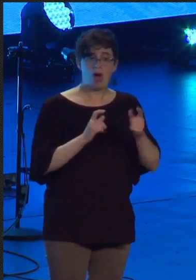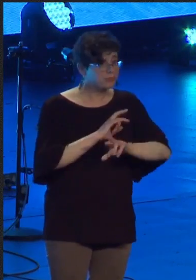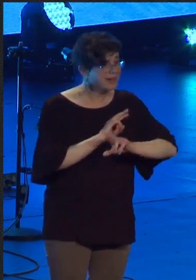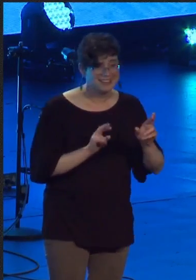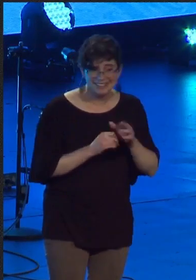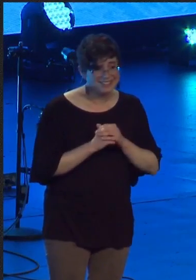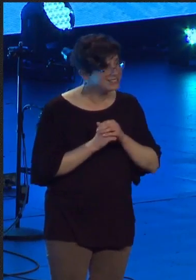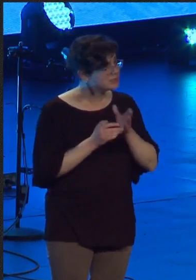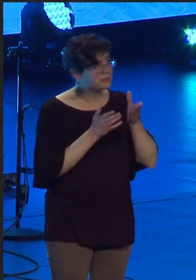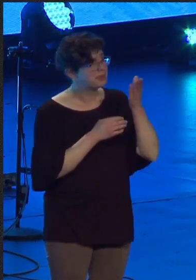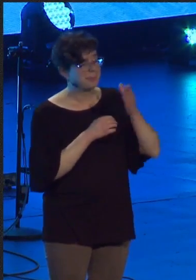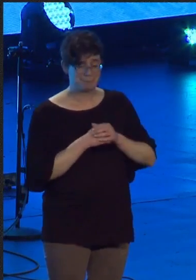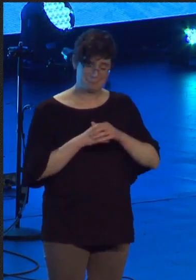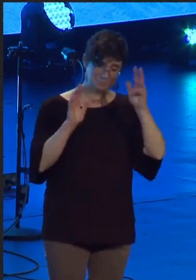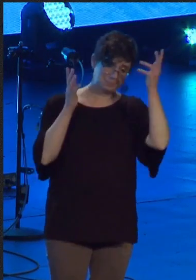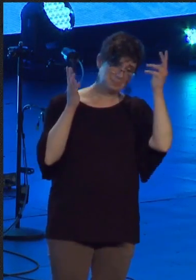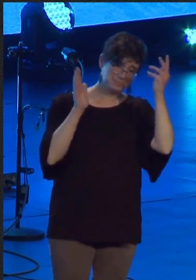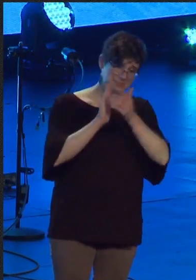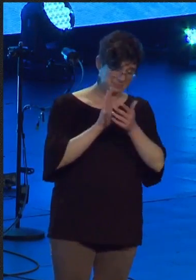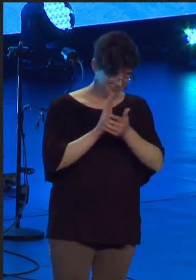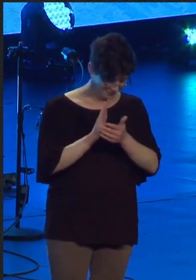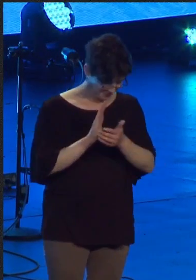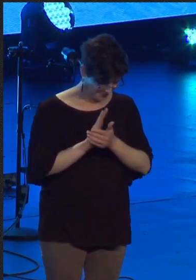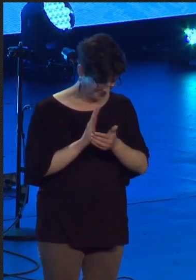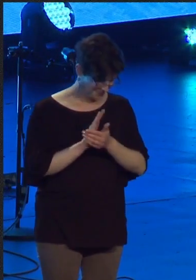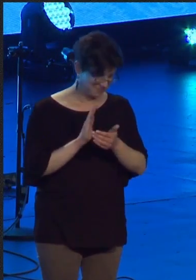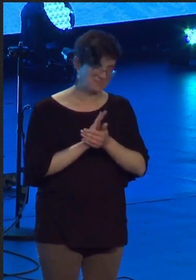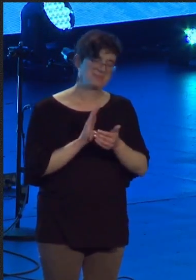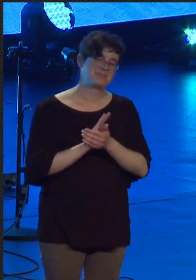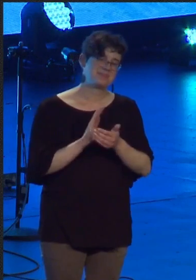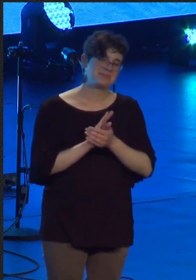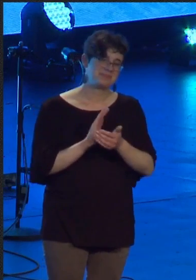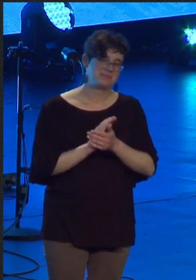this. And yeah, absolutely, that's worth, yeah.